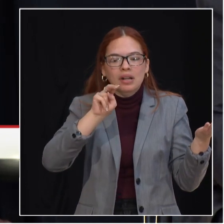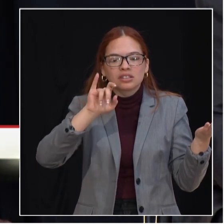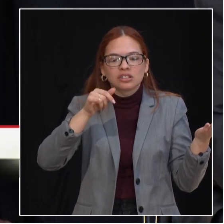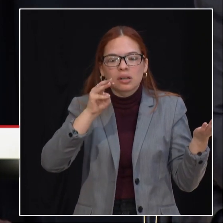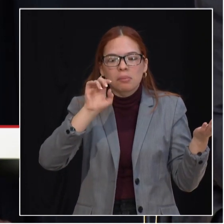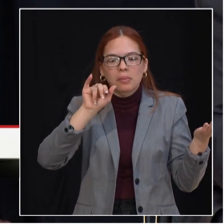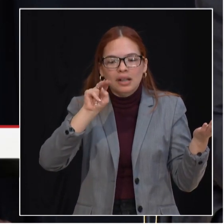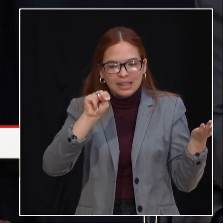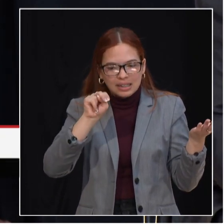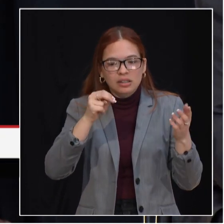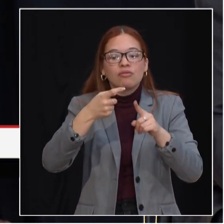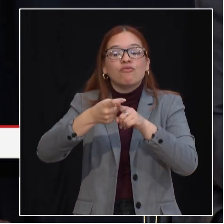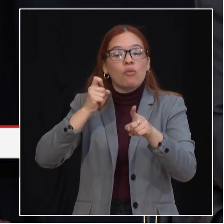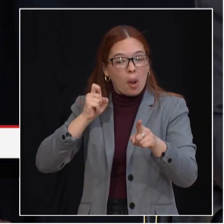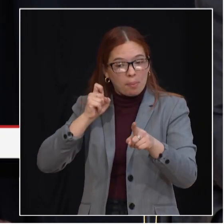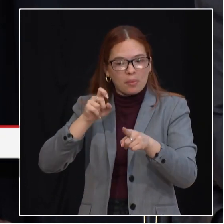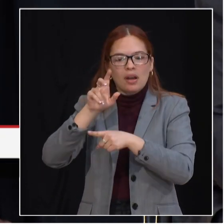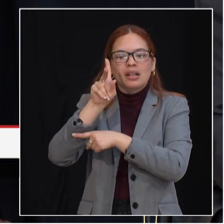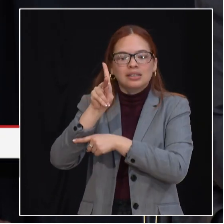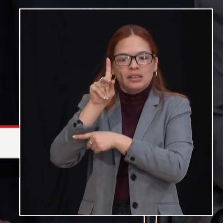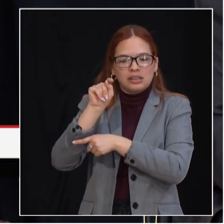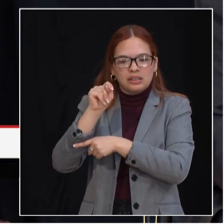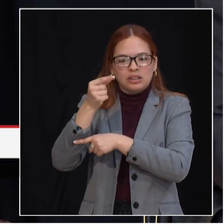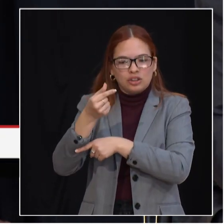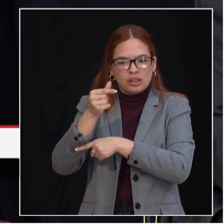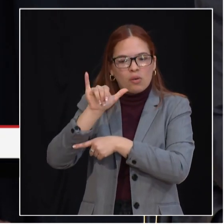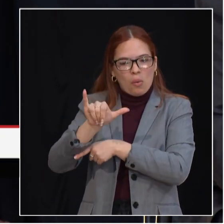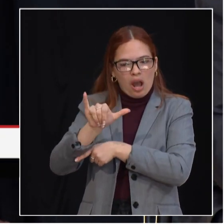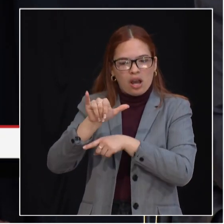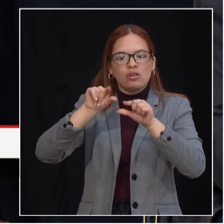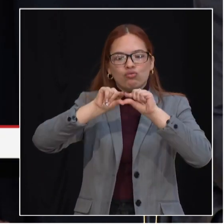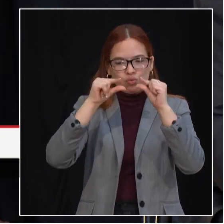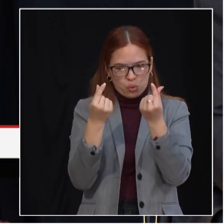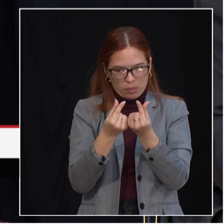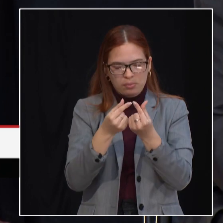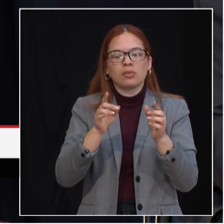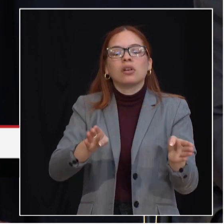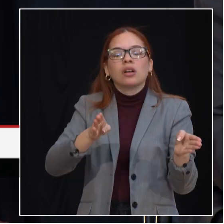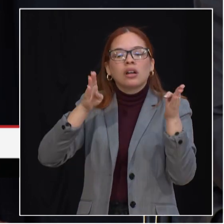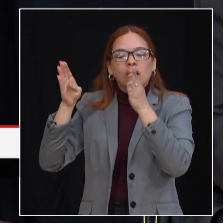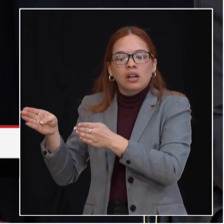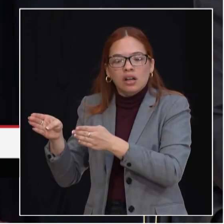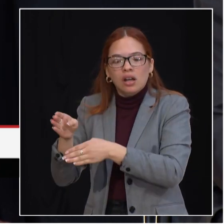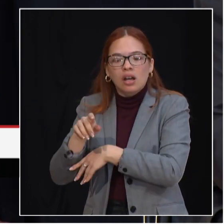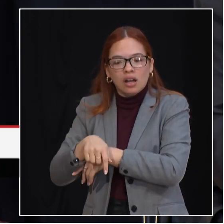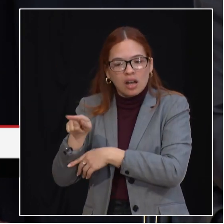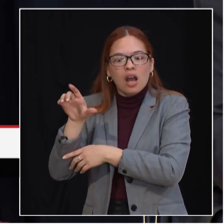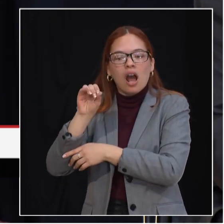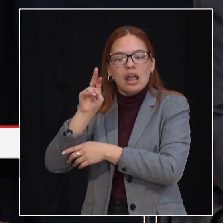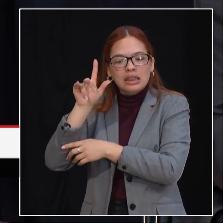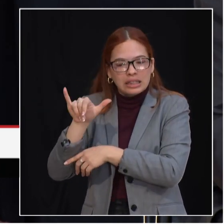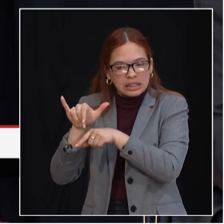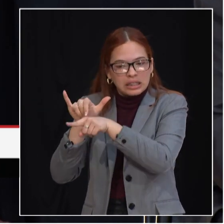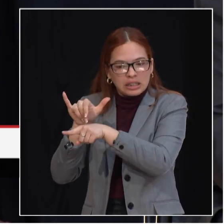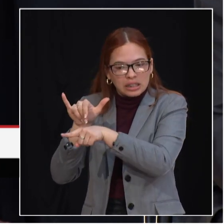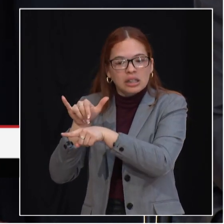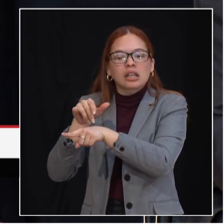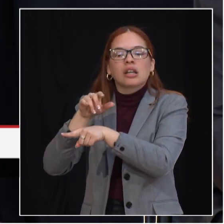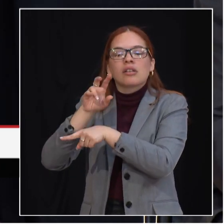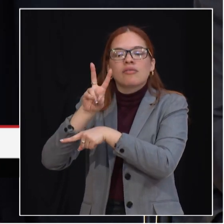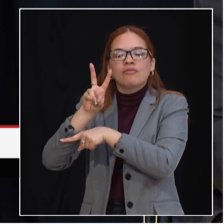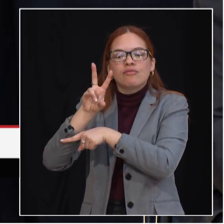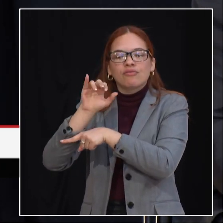Conley Henderson McIntyre from Virtru here. So welcome. Very excited that you're here. Why don't we start with